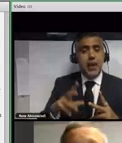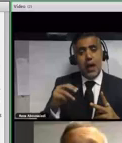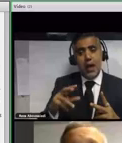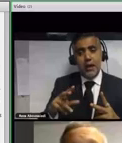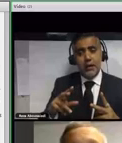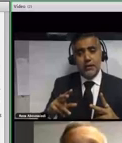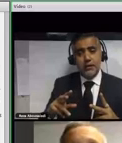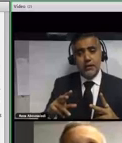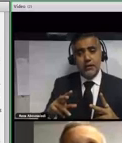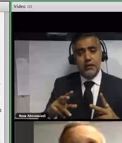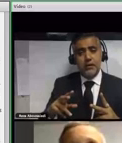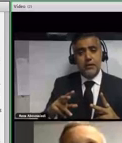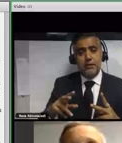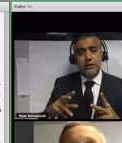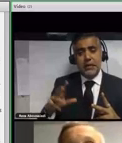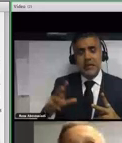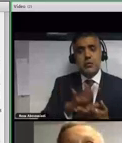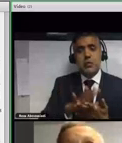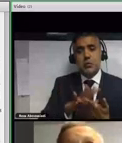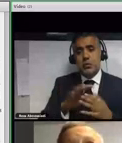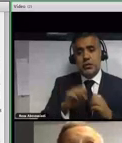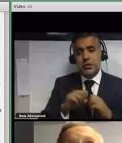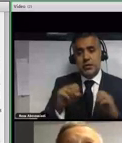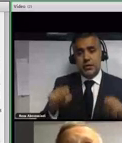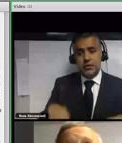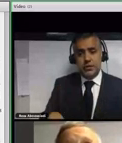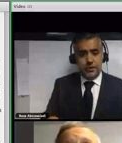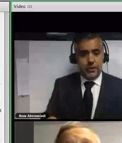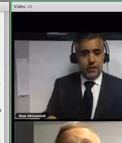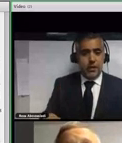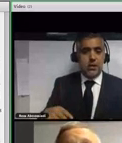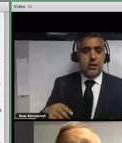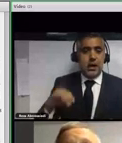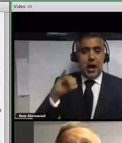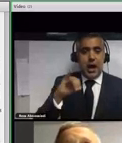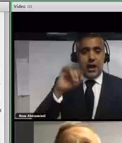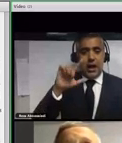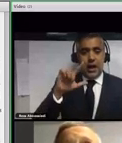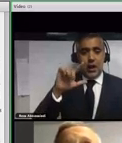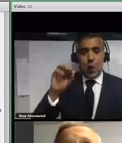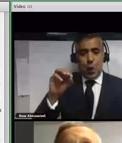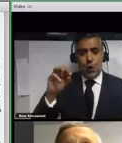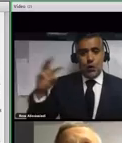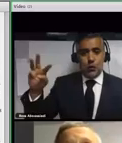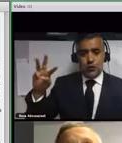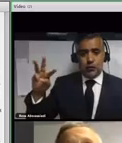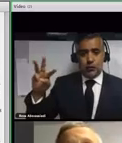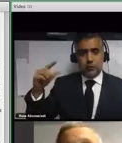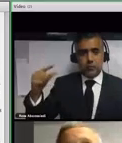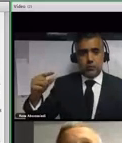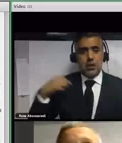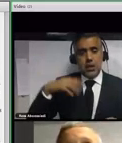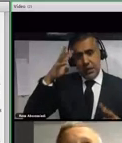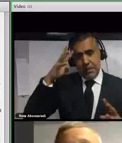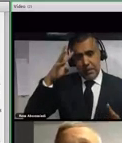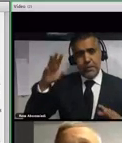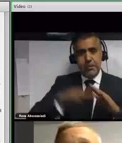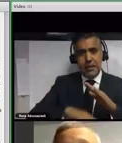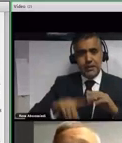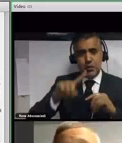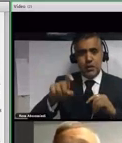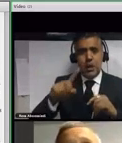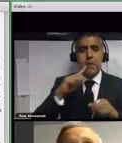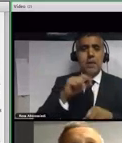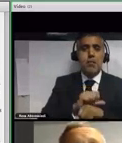with disabilities in the school system. And ILO and the Washington Group have come up with some basic questions about employment